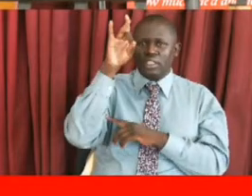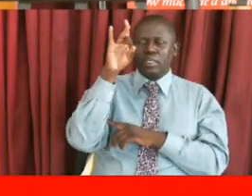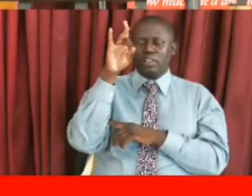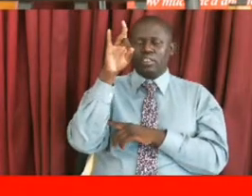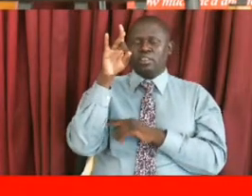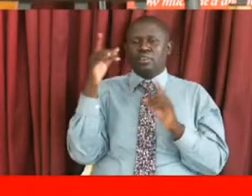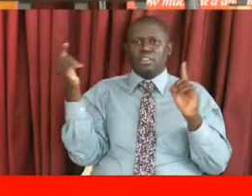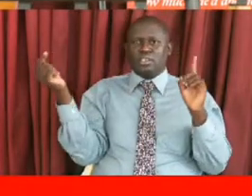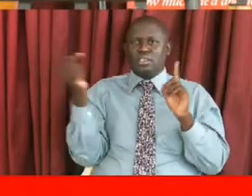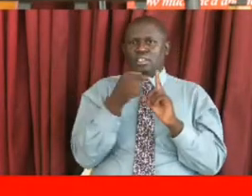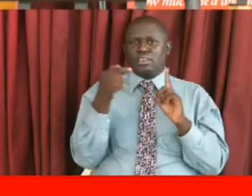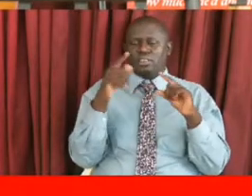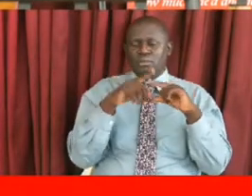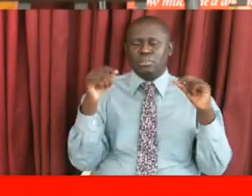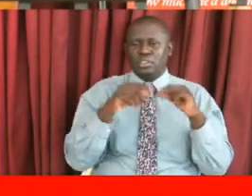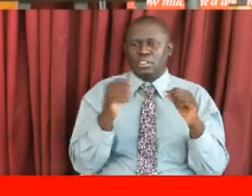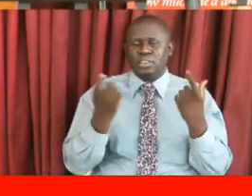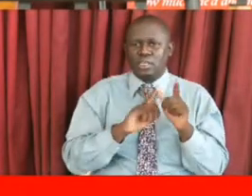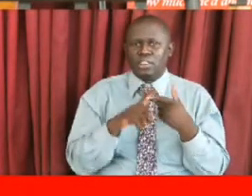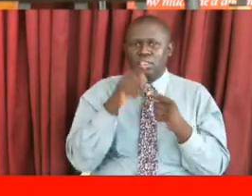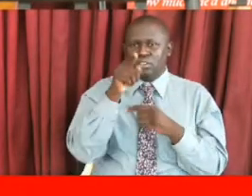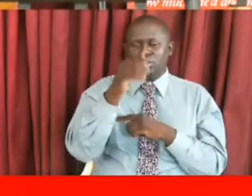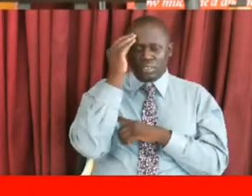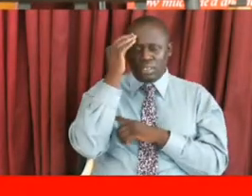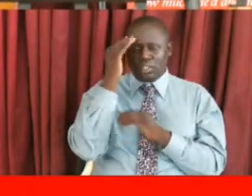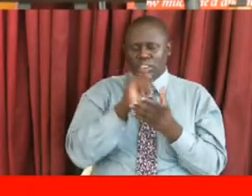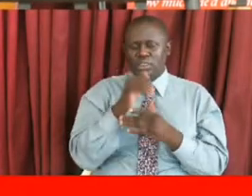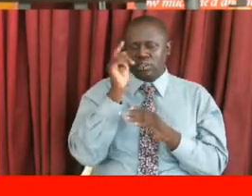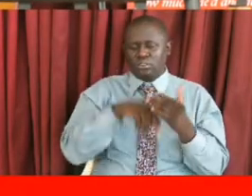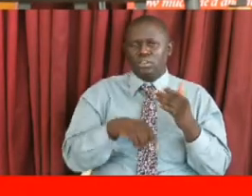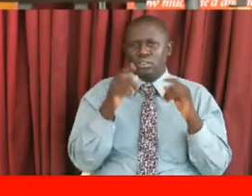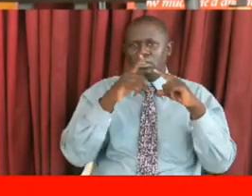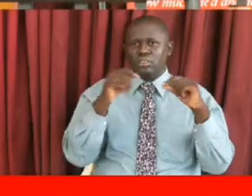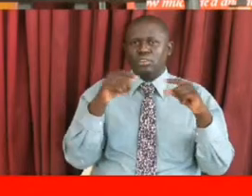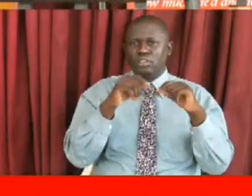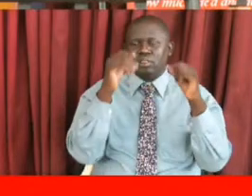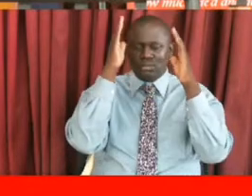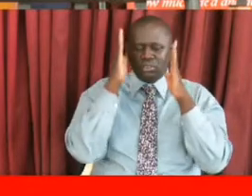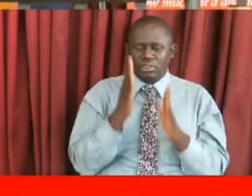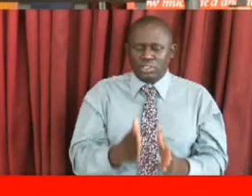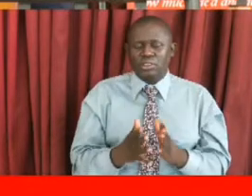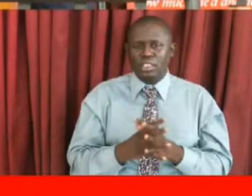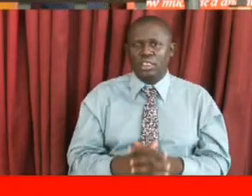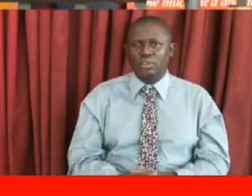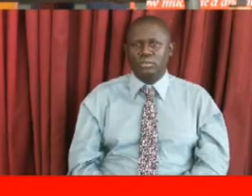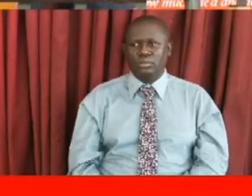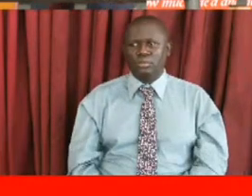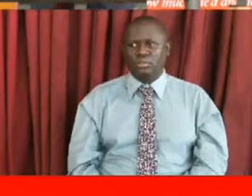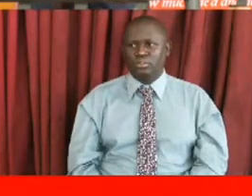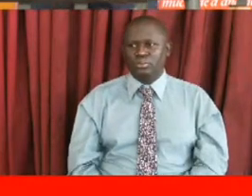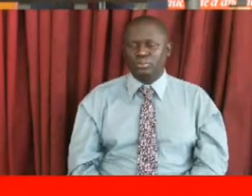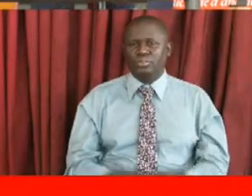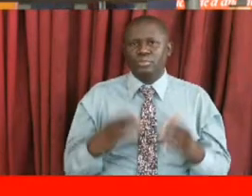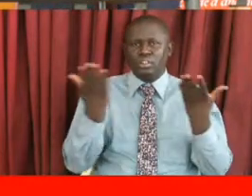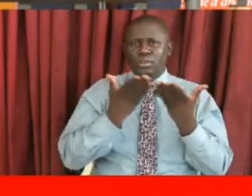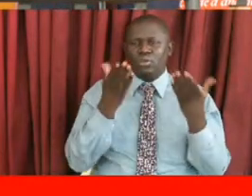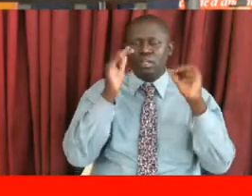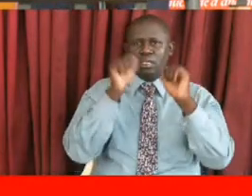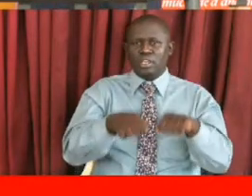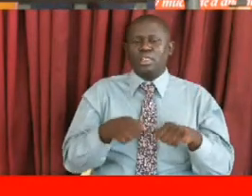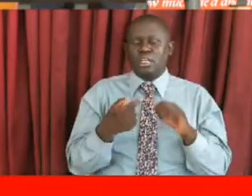message he is the messenger here to identify his